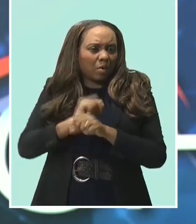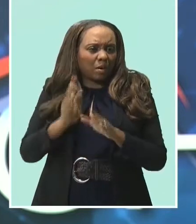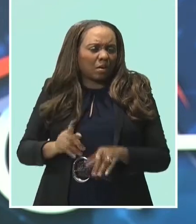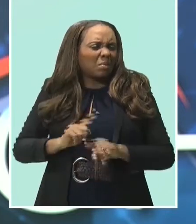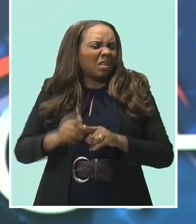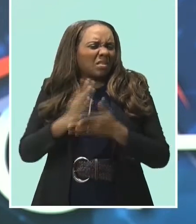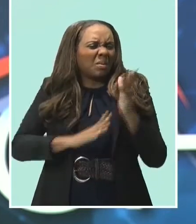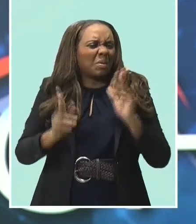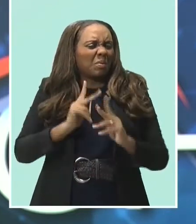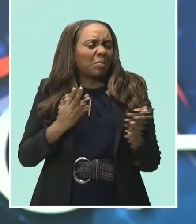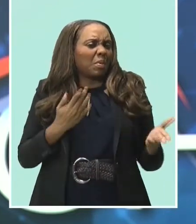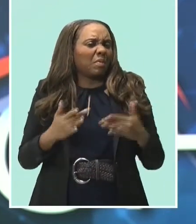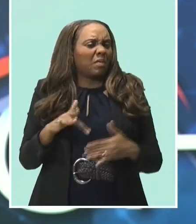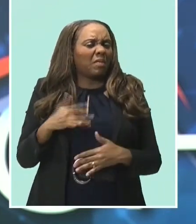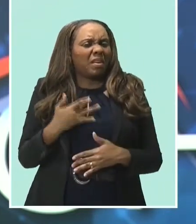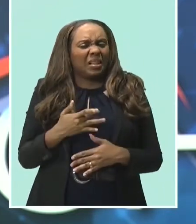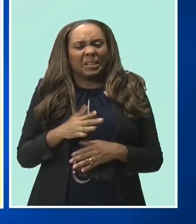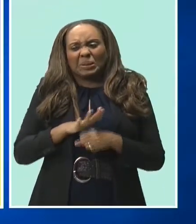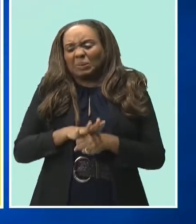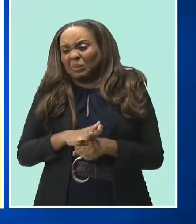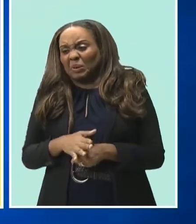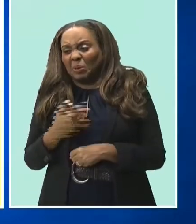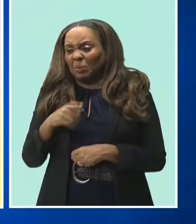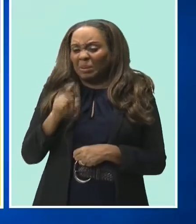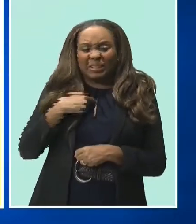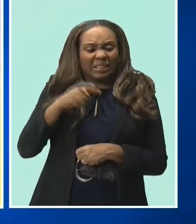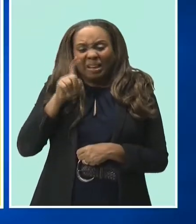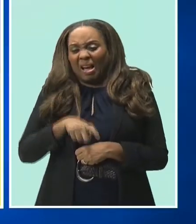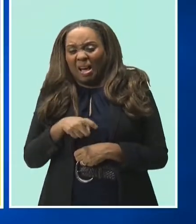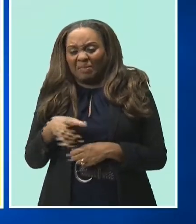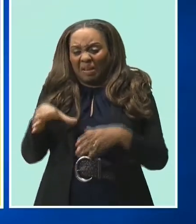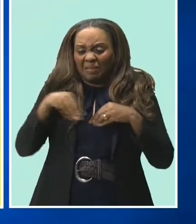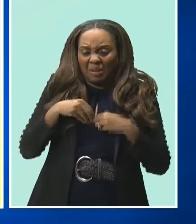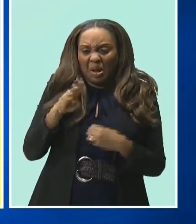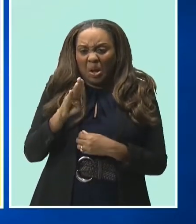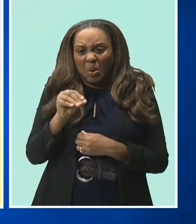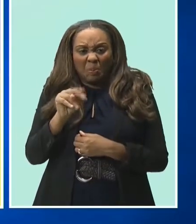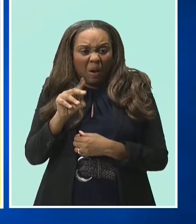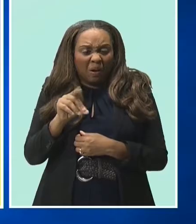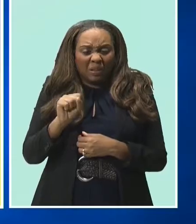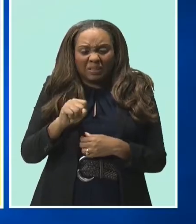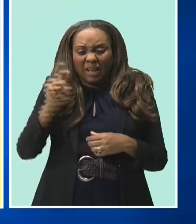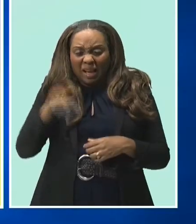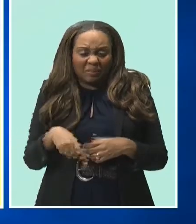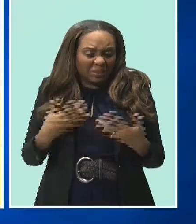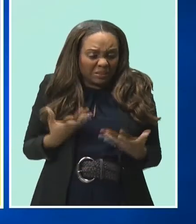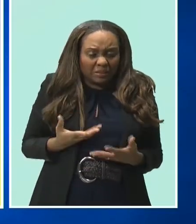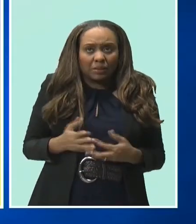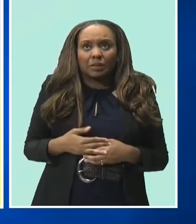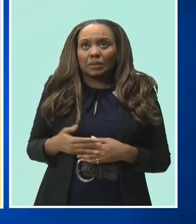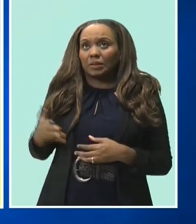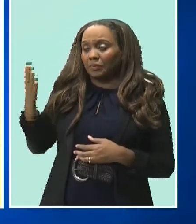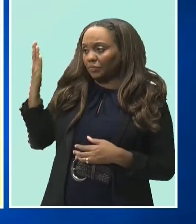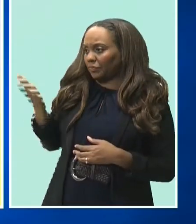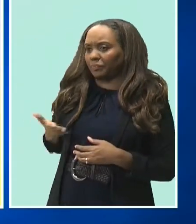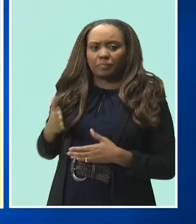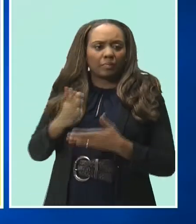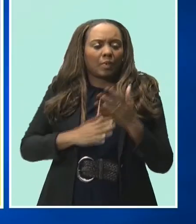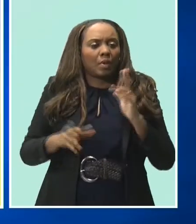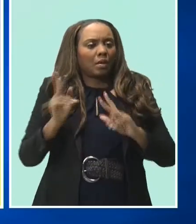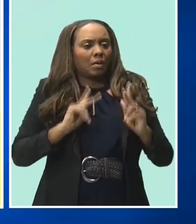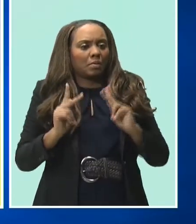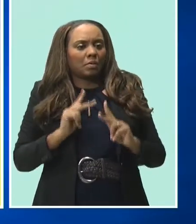pressured into accepting. Victimization is in fact very real for persons who are in acting or temporary